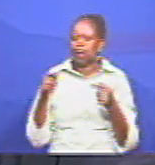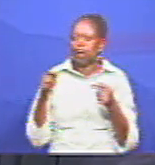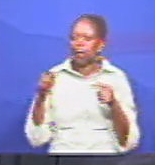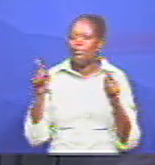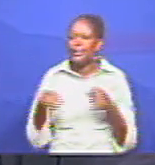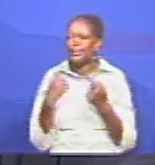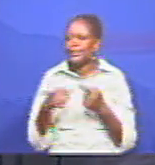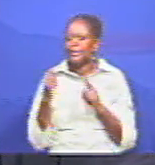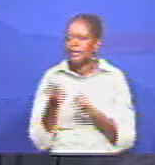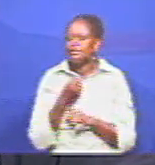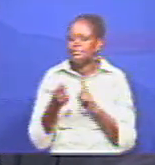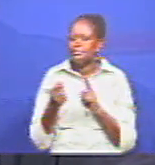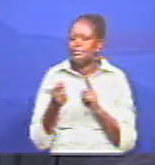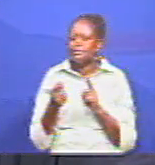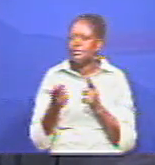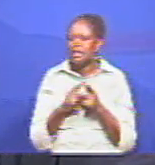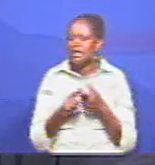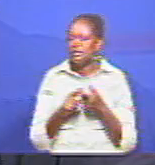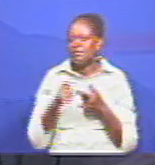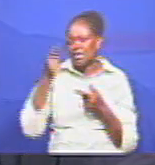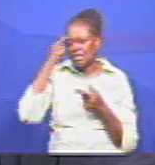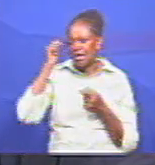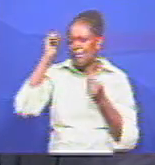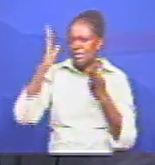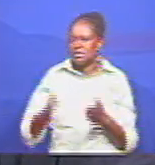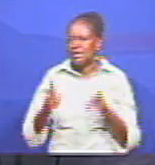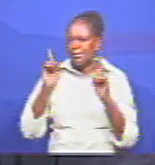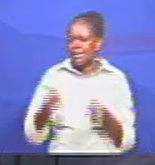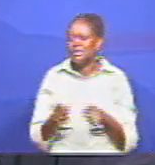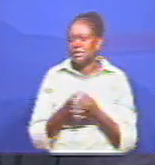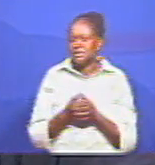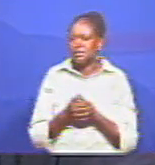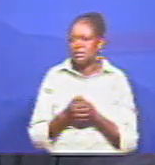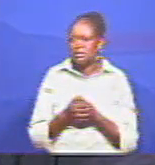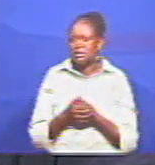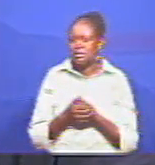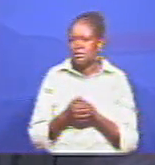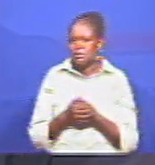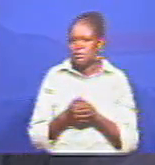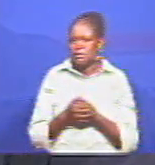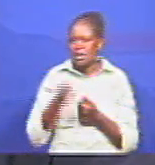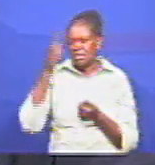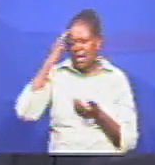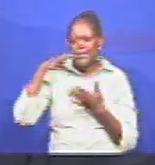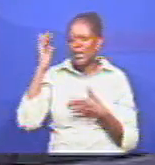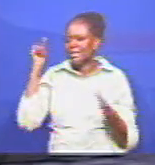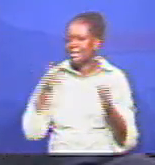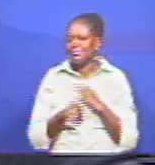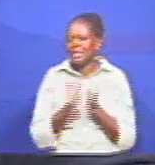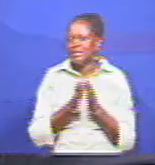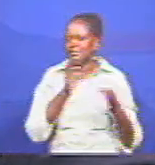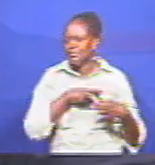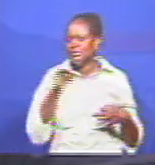that politicians mm-hmm. should think more deeply and spiritually mm-hmm.